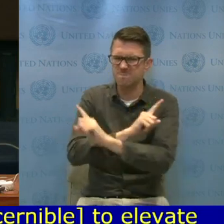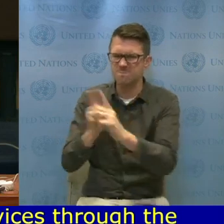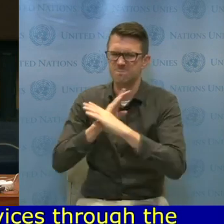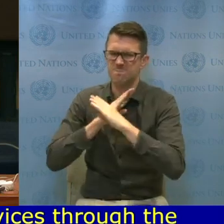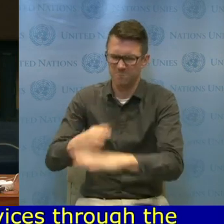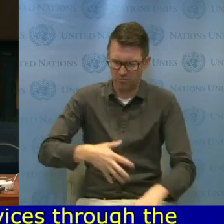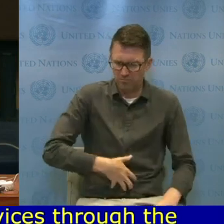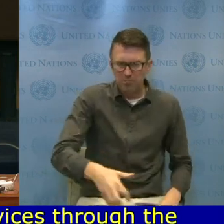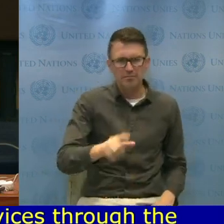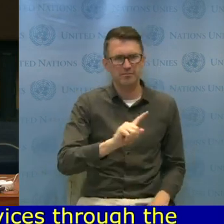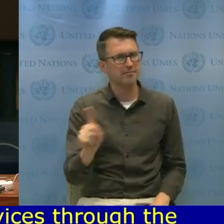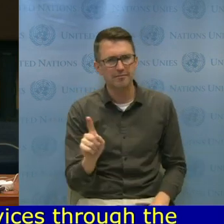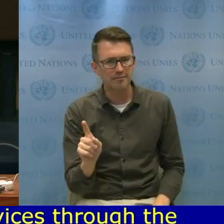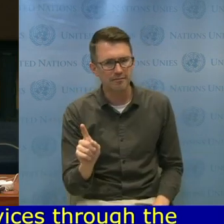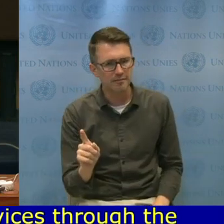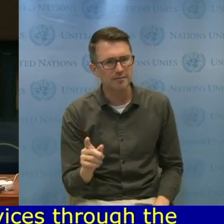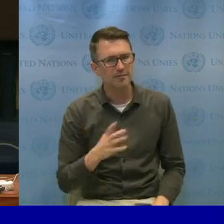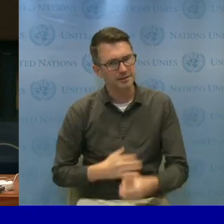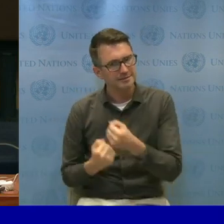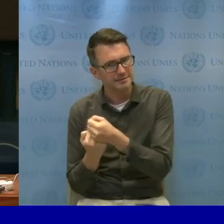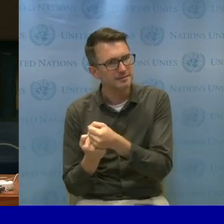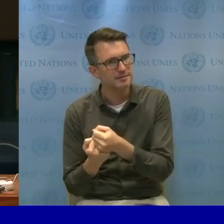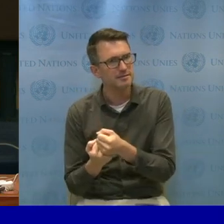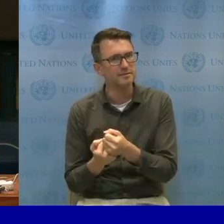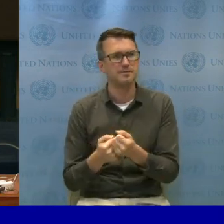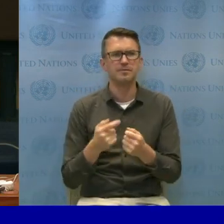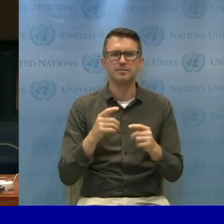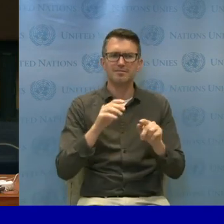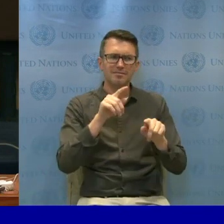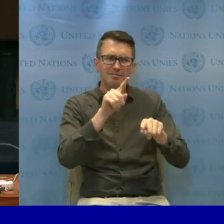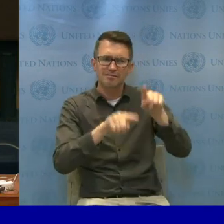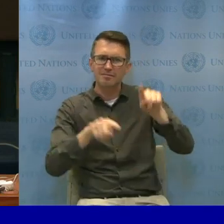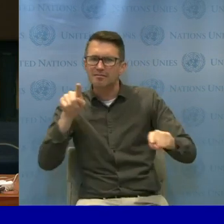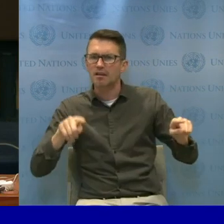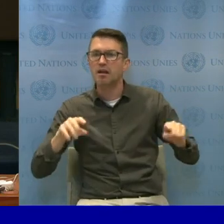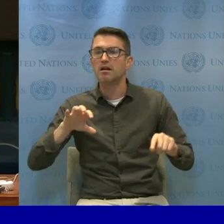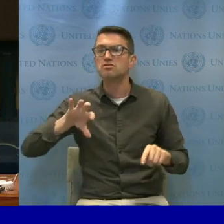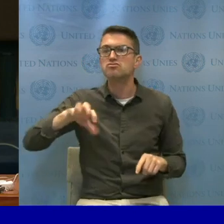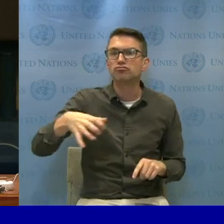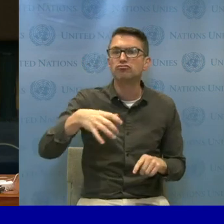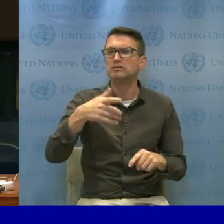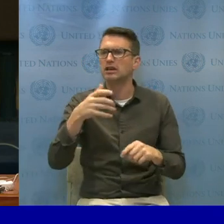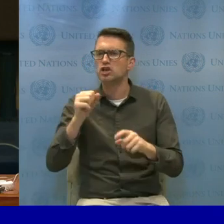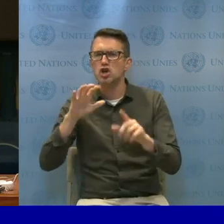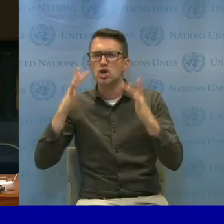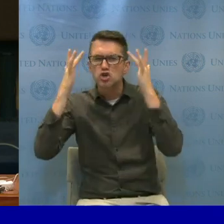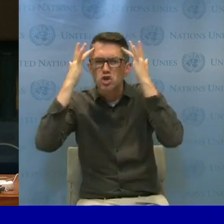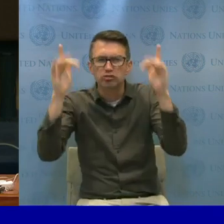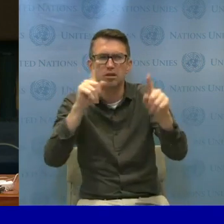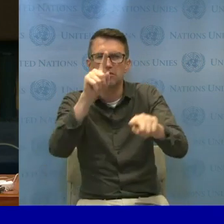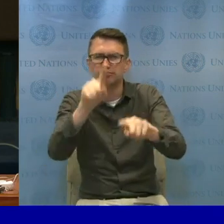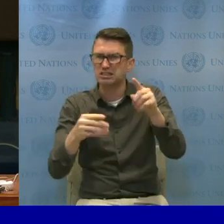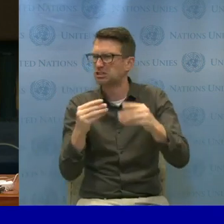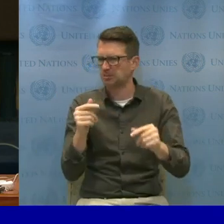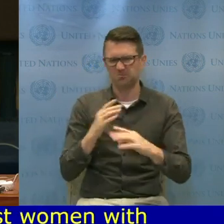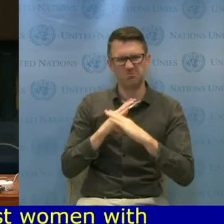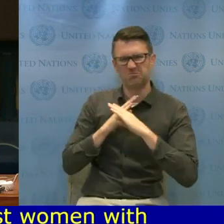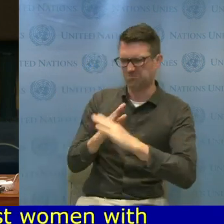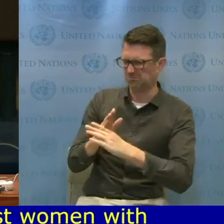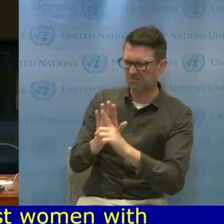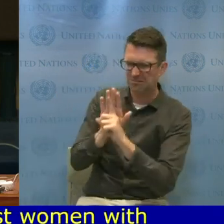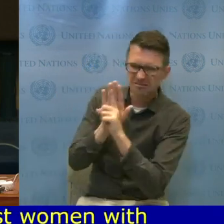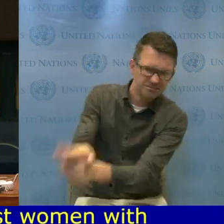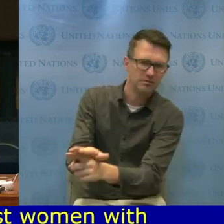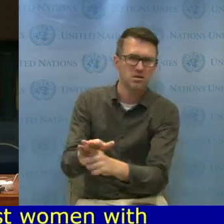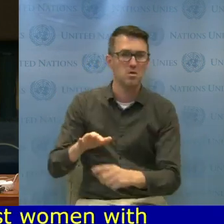against women with disabilities and empower them. The third thing we should remember, okay, is that we should